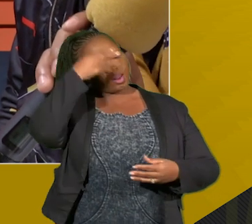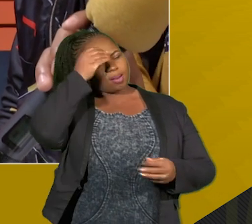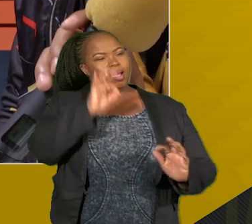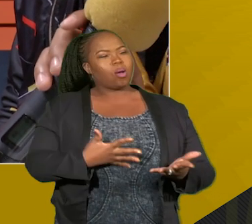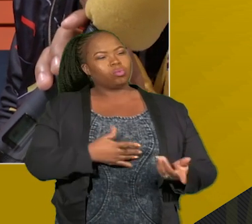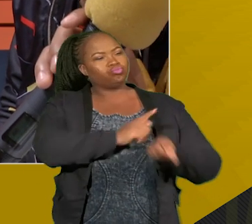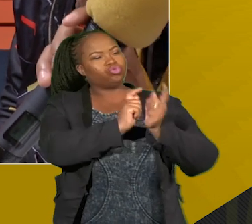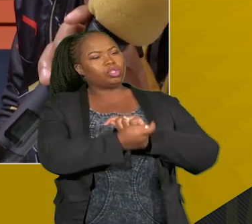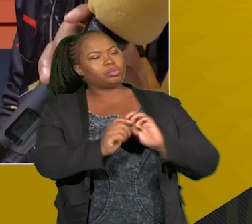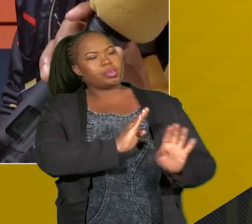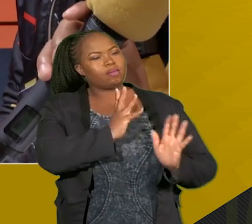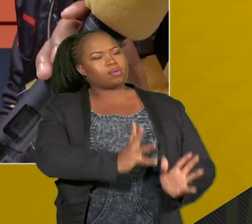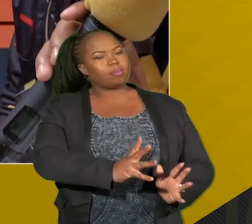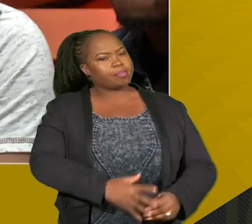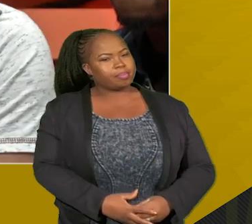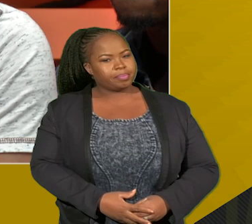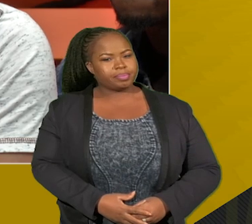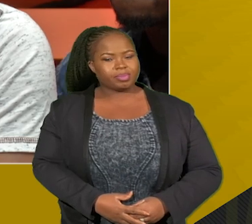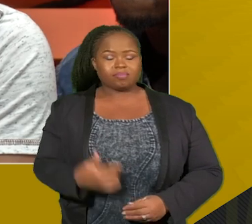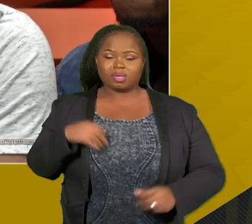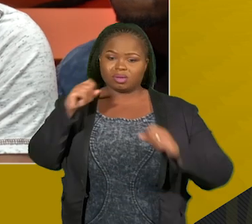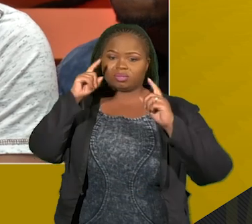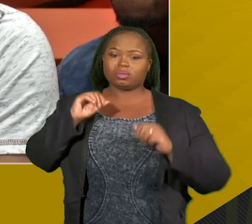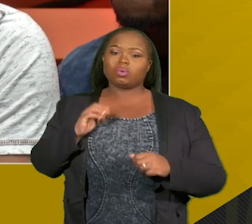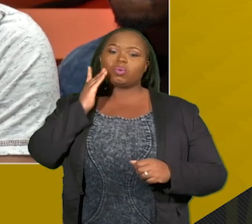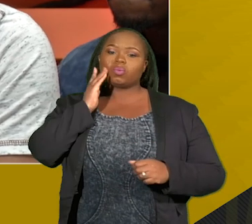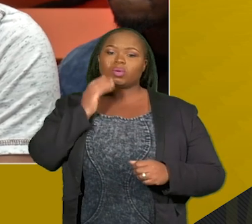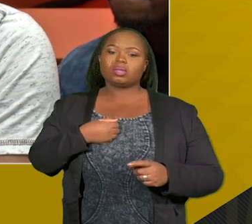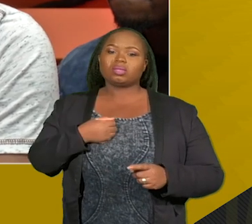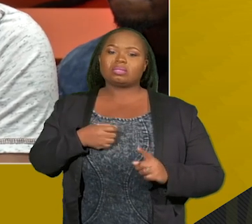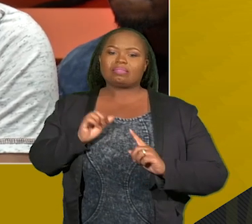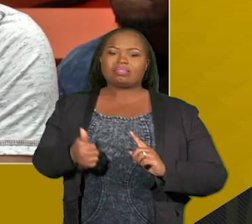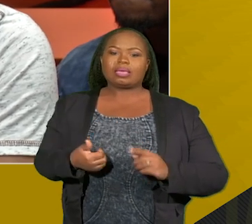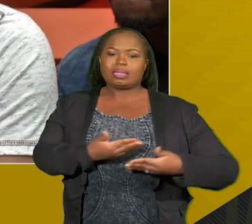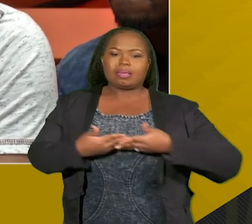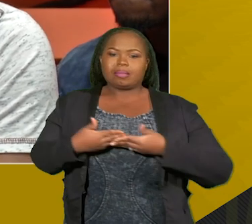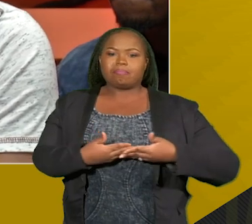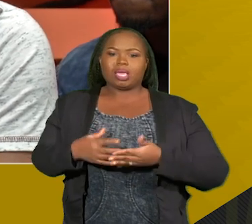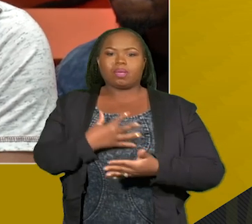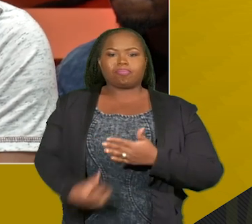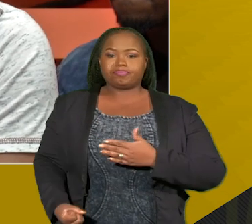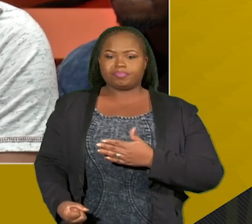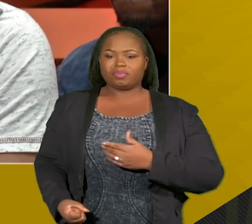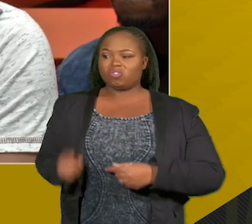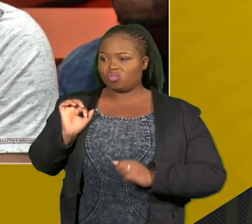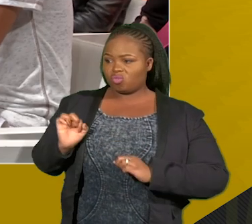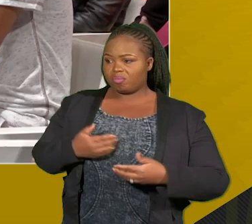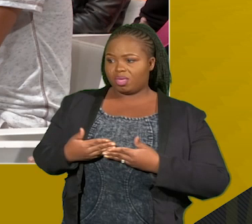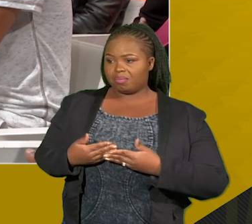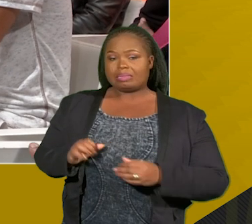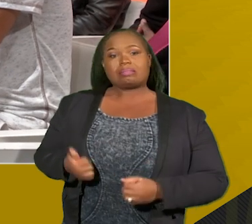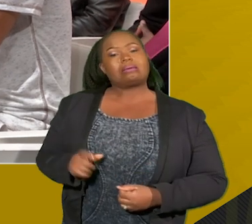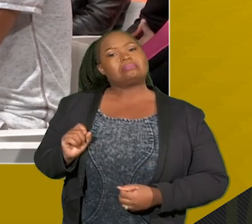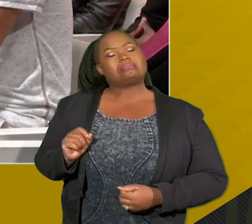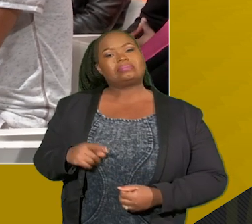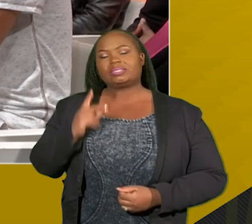wrong. Ke realized unamo kimshapleng teng like a thola miscarriage mo. Young one wa how? Eh, then kimo